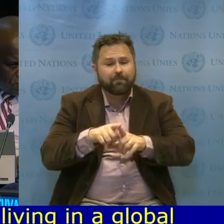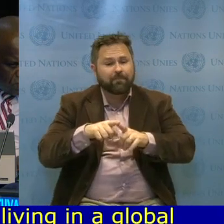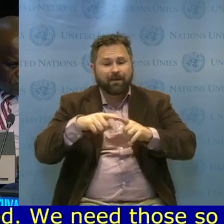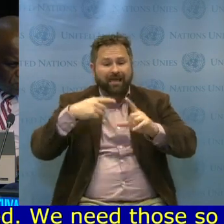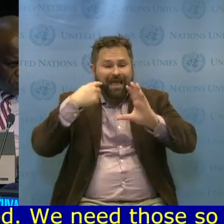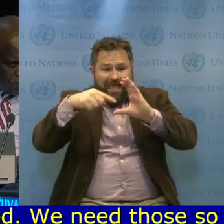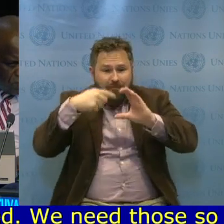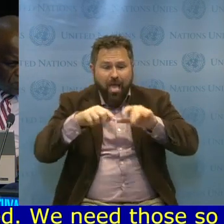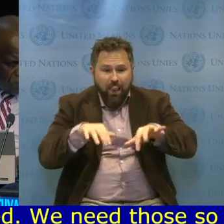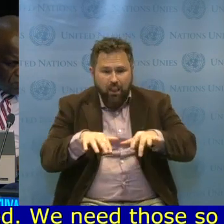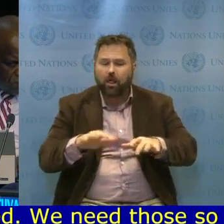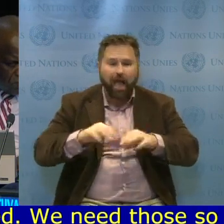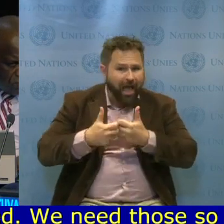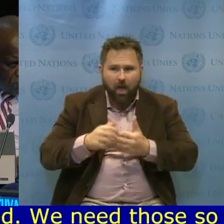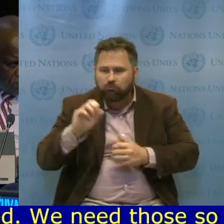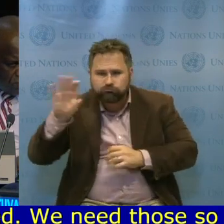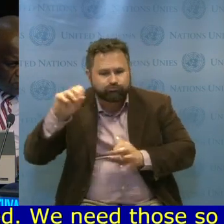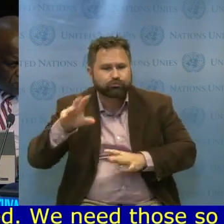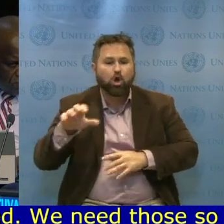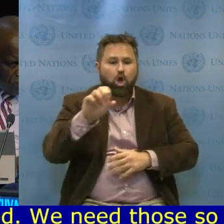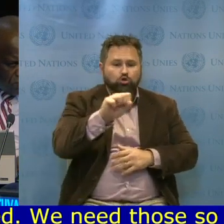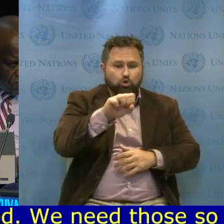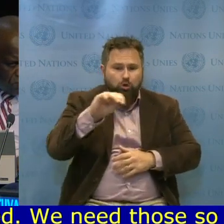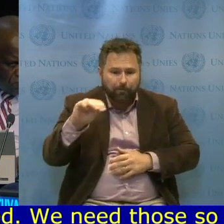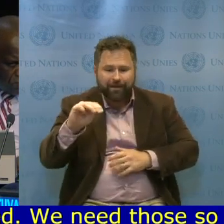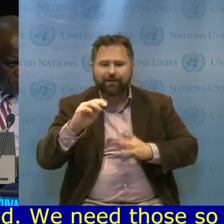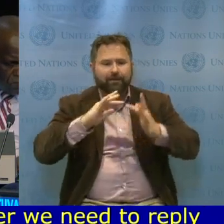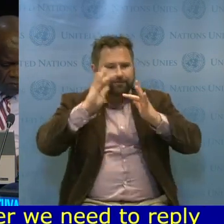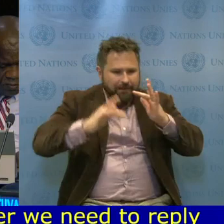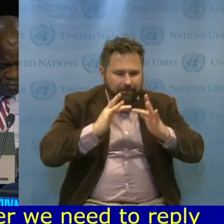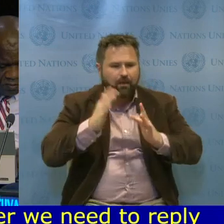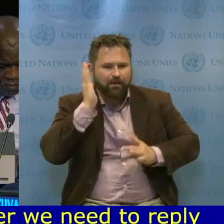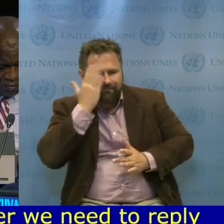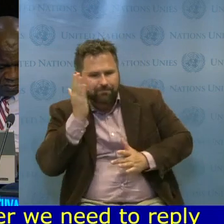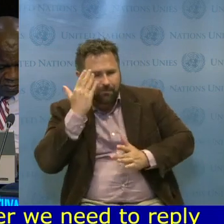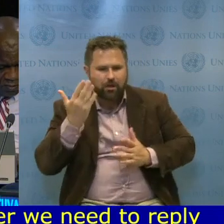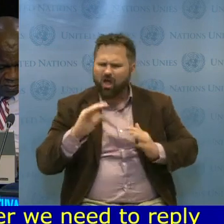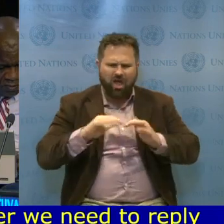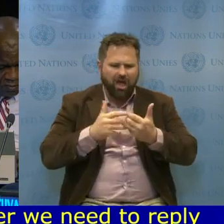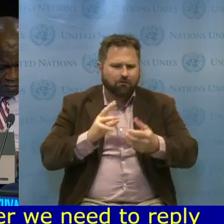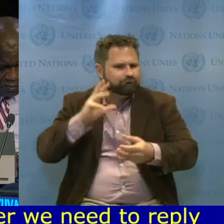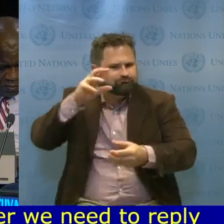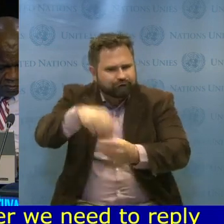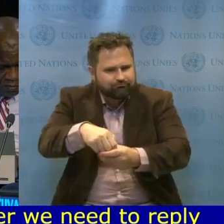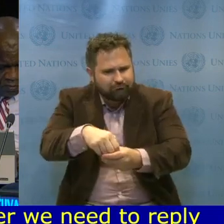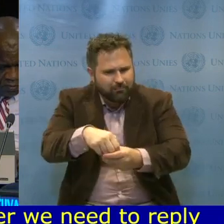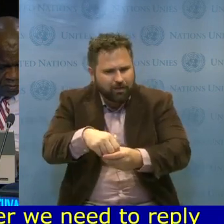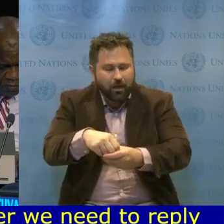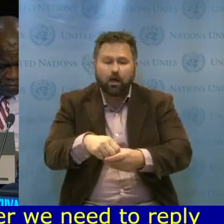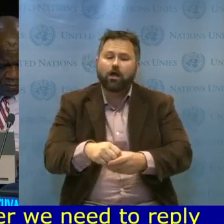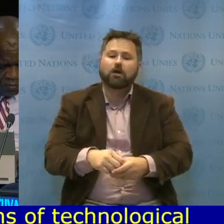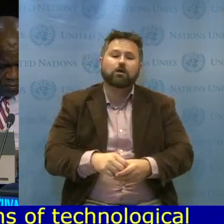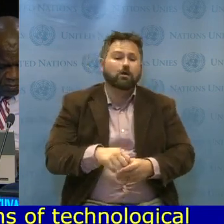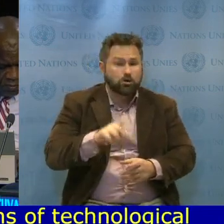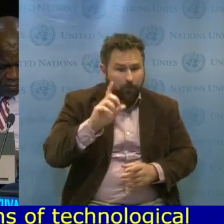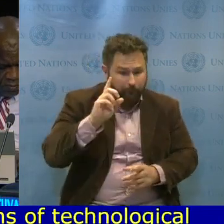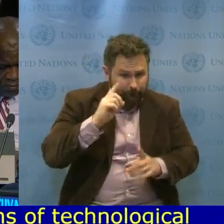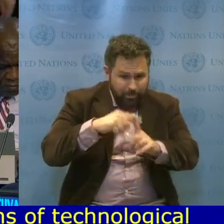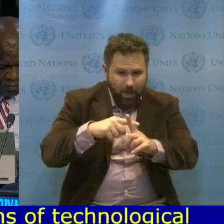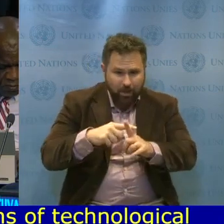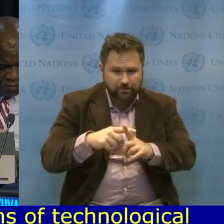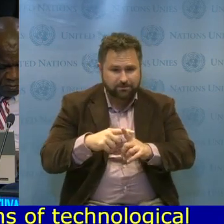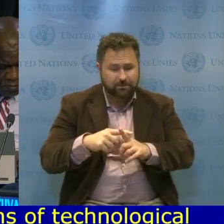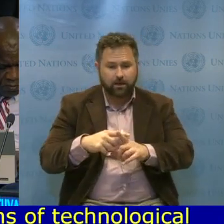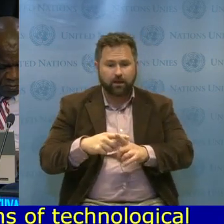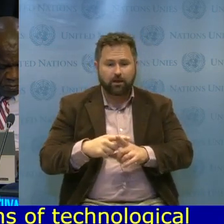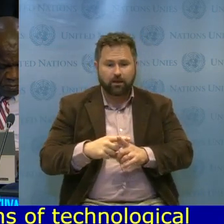so that we are not left behind in terms of technological world. And also remember that no one applied to be born what is or